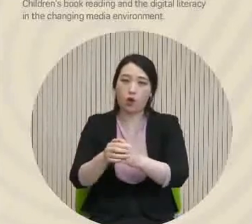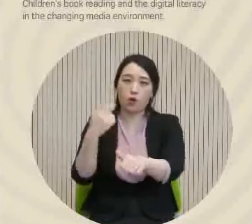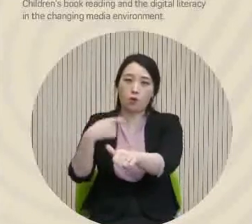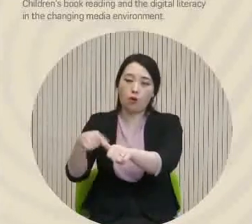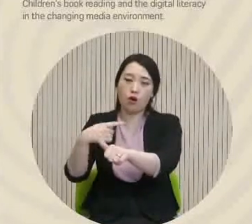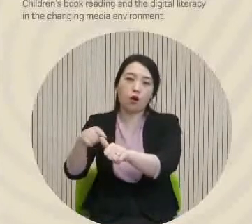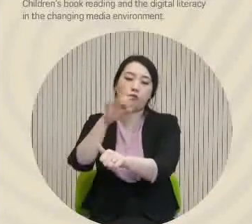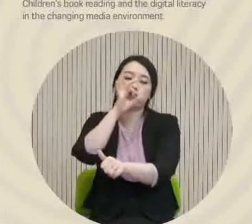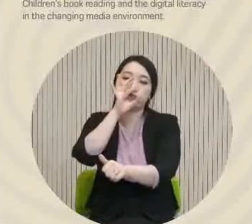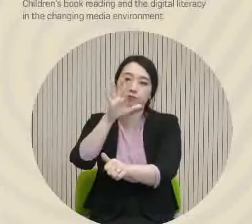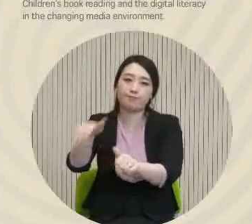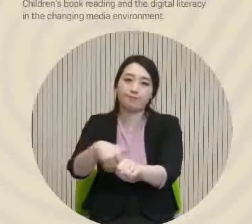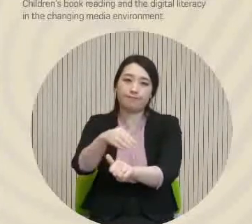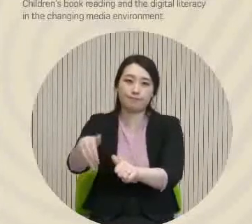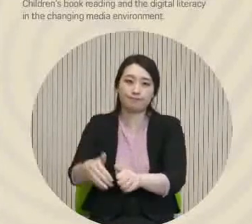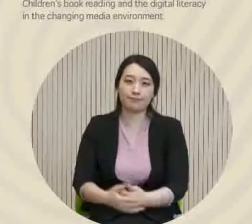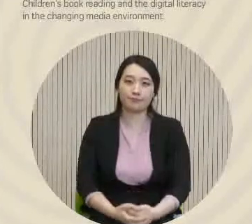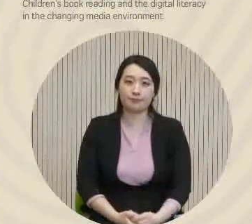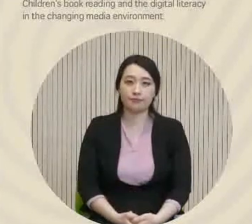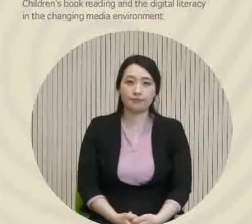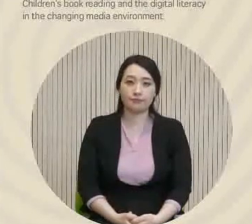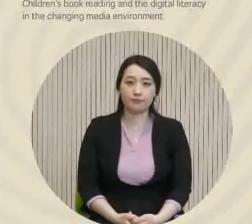each school to carry out this program.